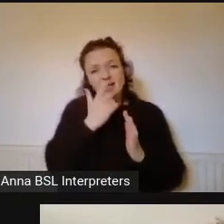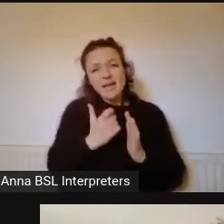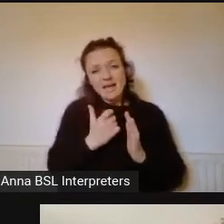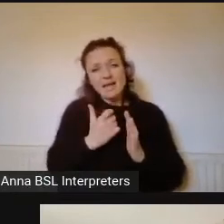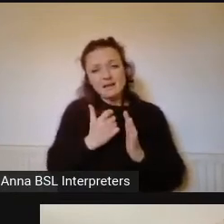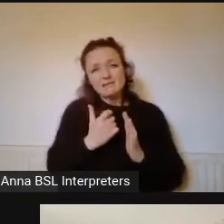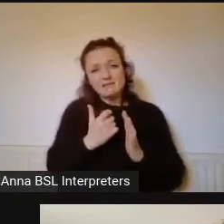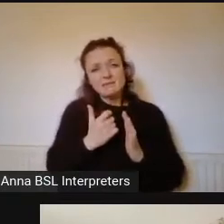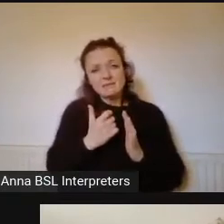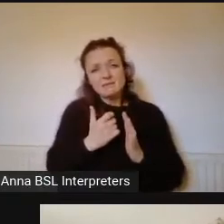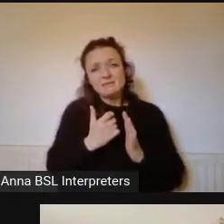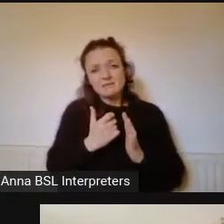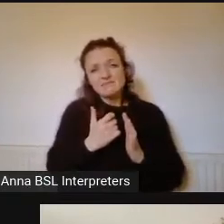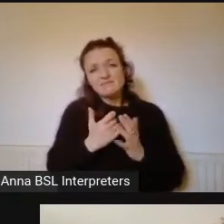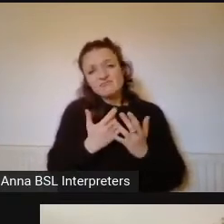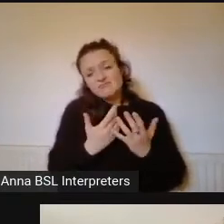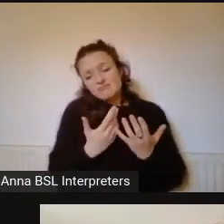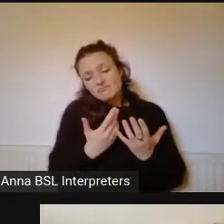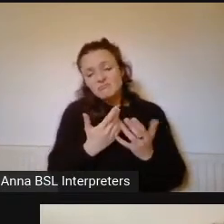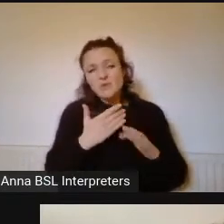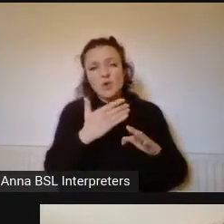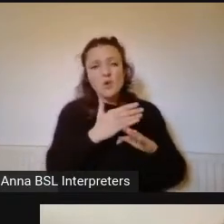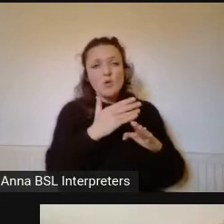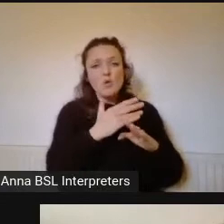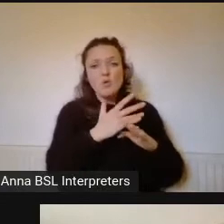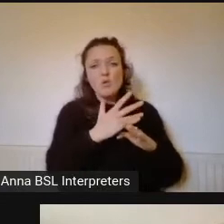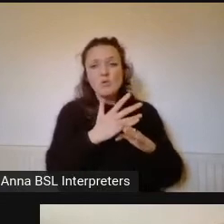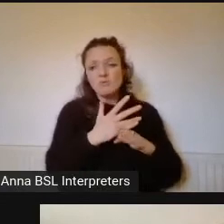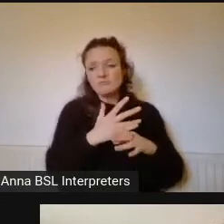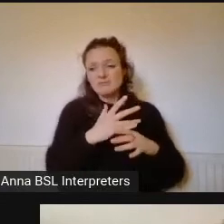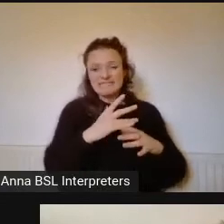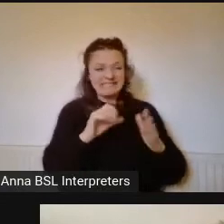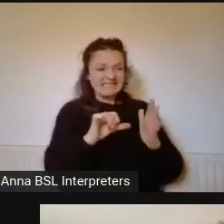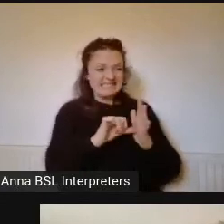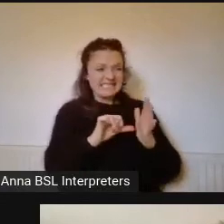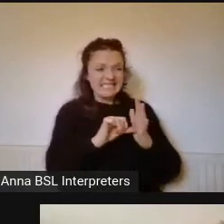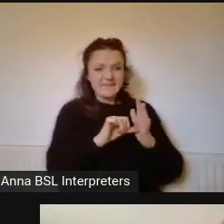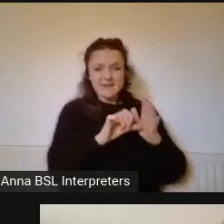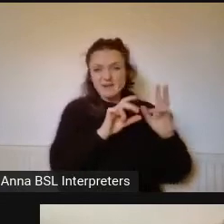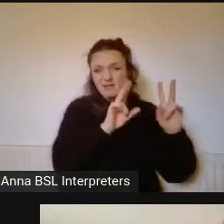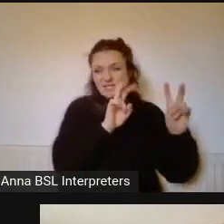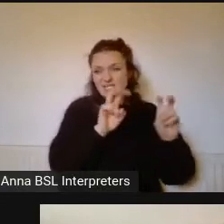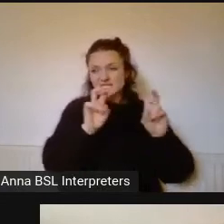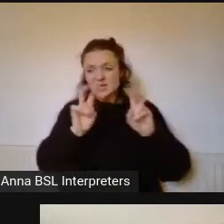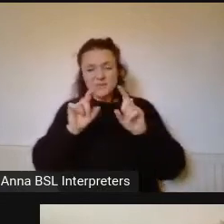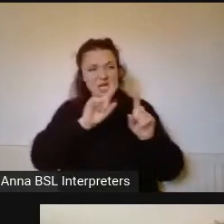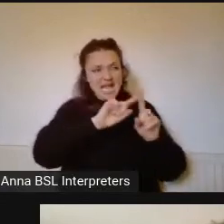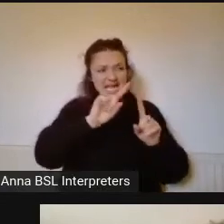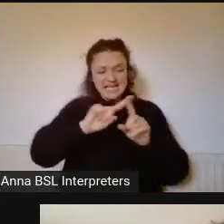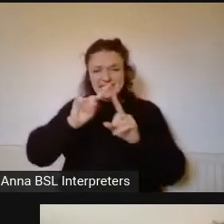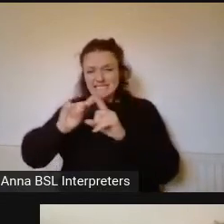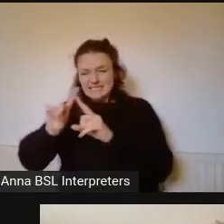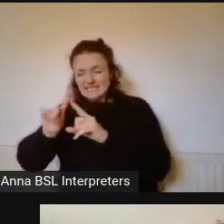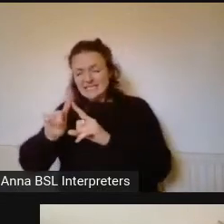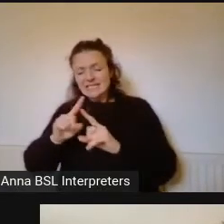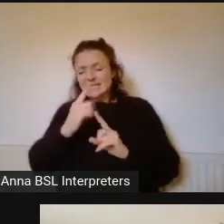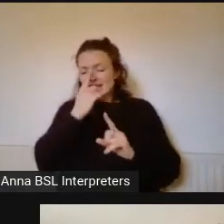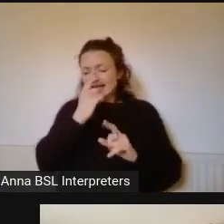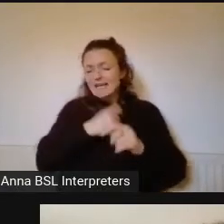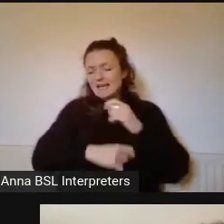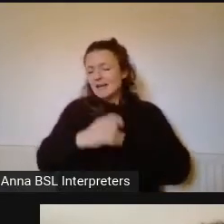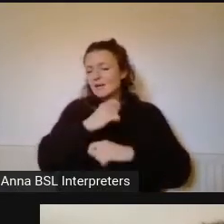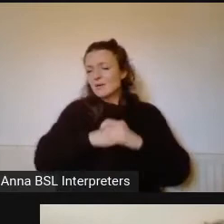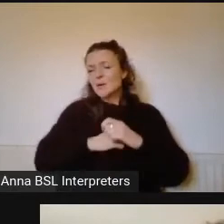deal with very tough subjects every day. And I think it's about actually giving